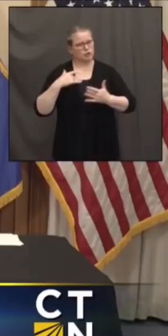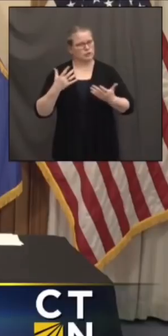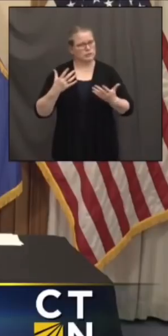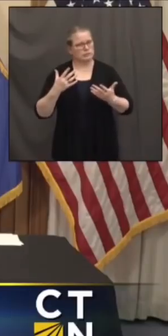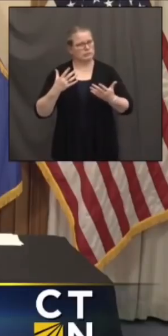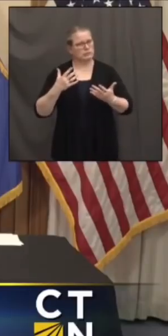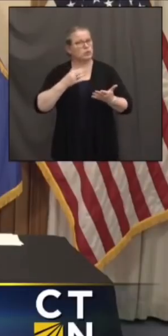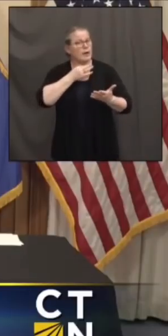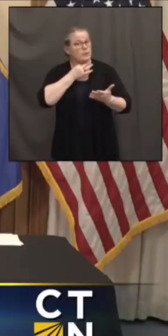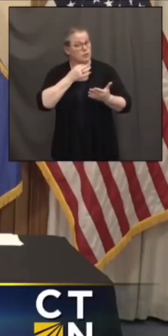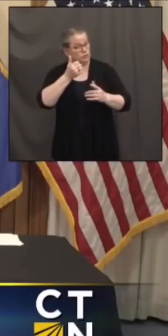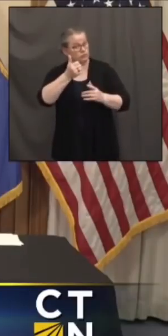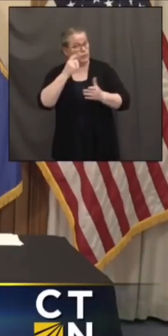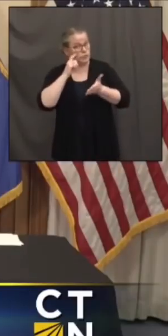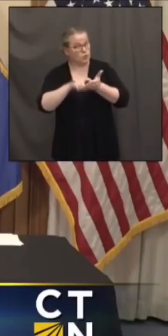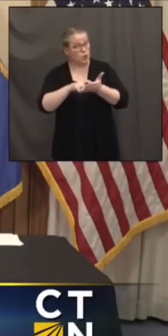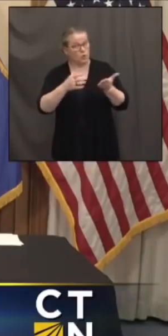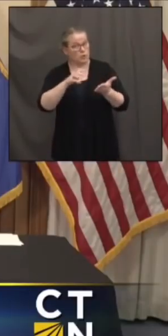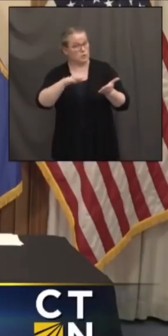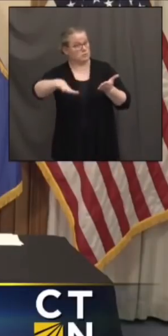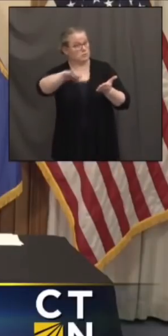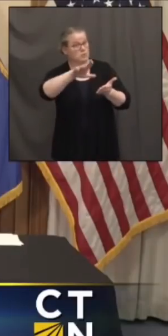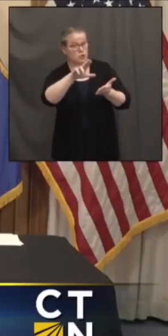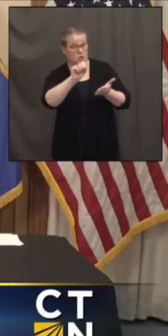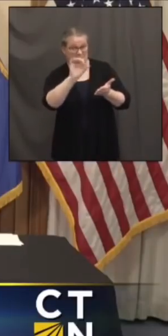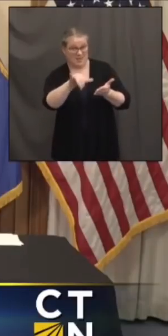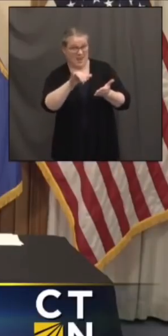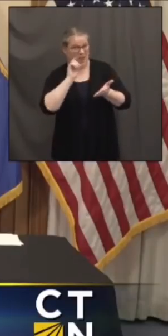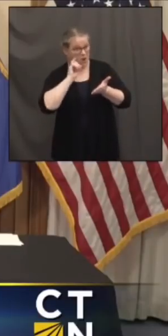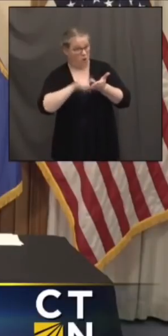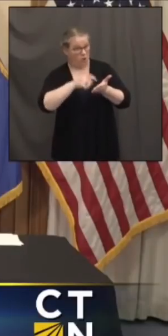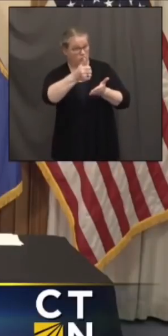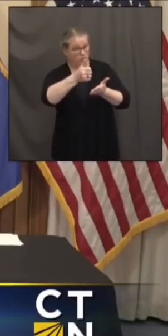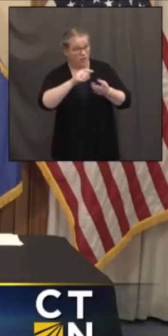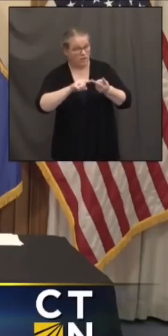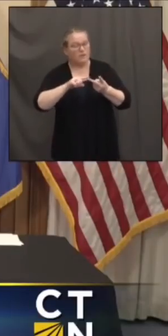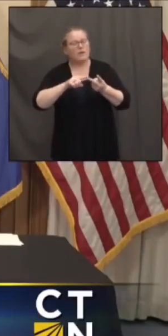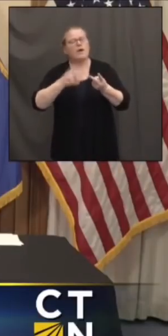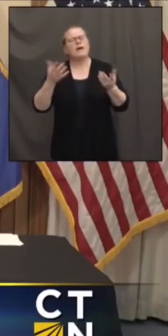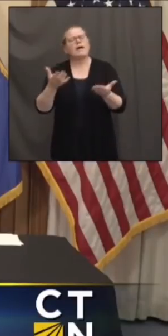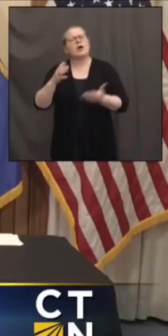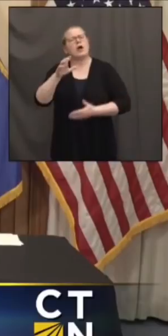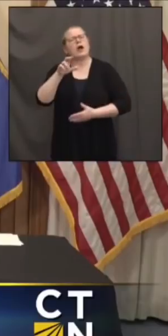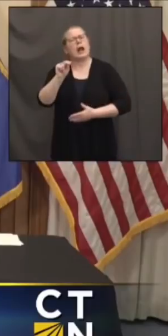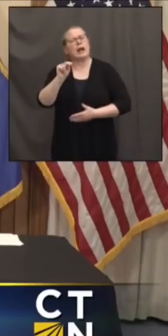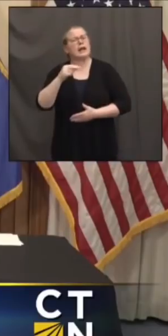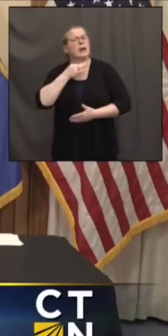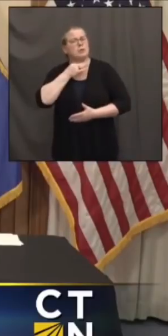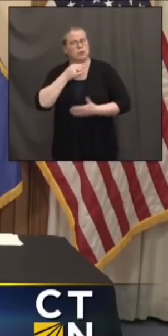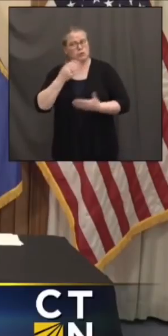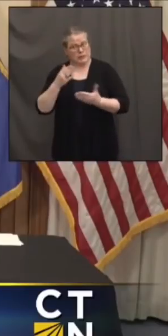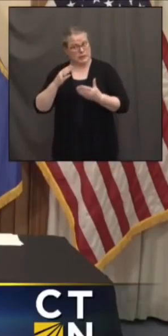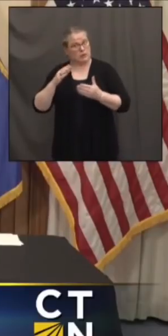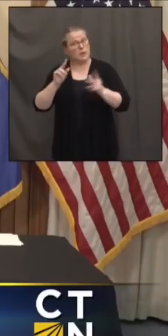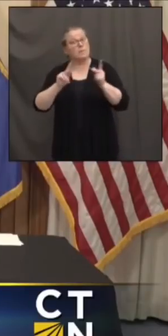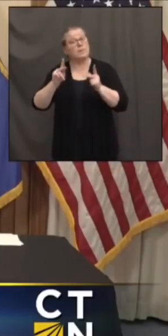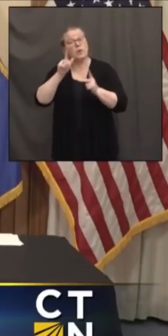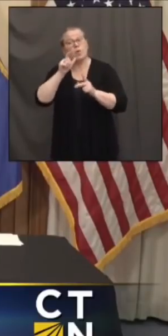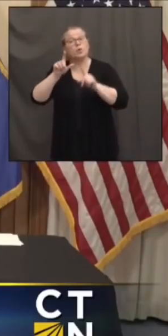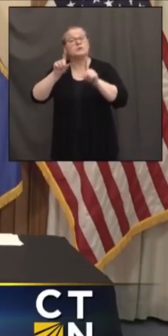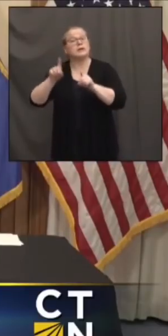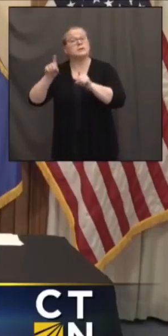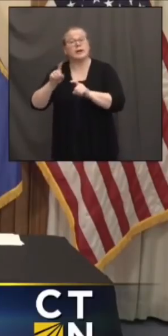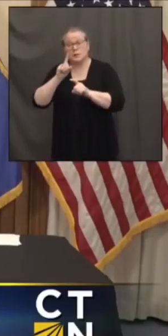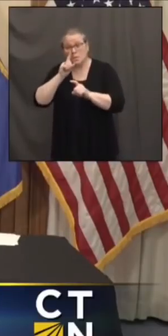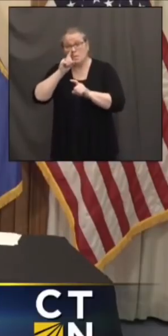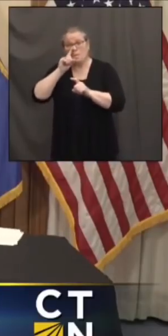And is that kind of happening here in Connecticut, where maybe the testing for COVID is down a little bit as we try and get as